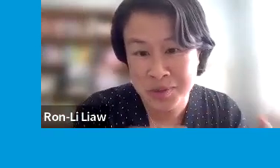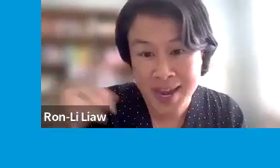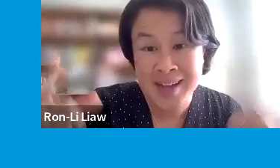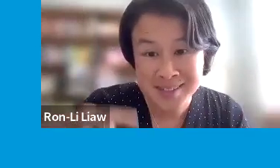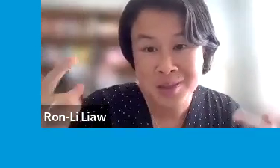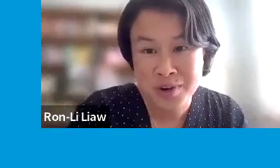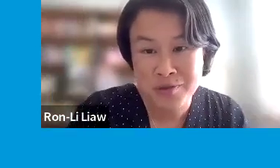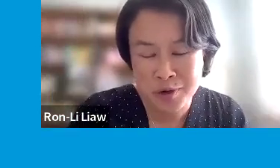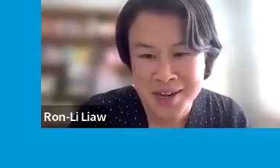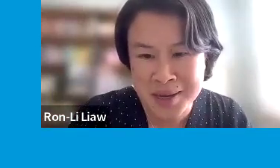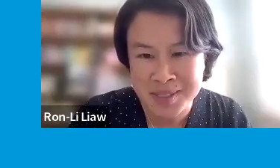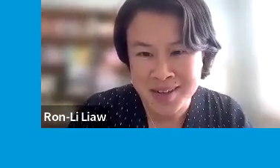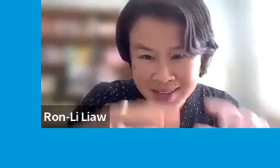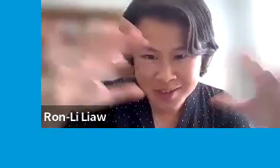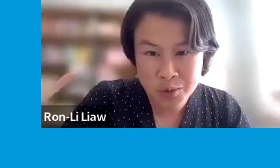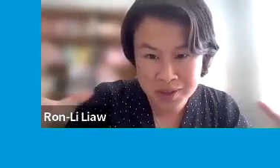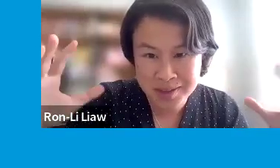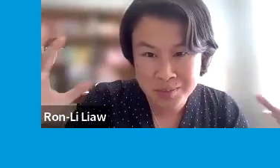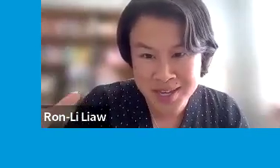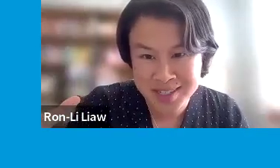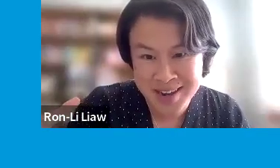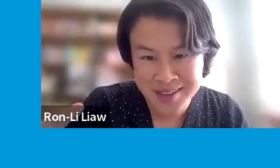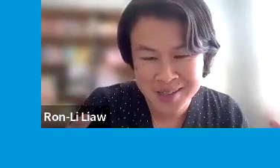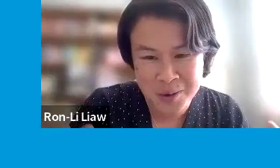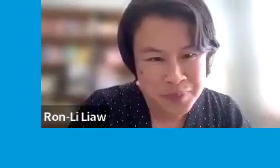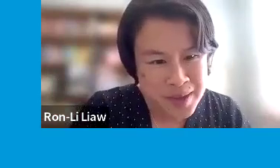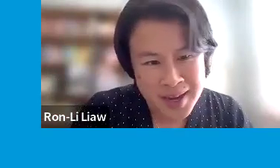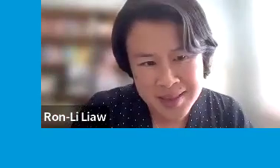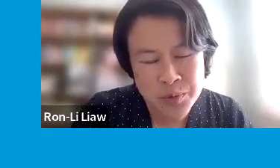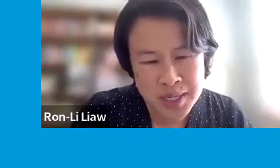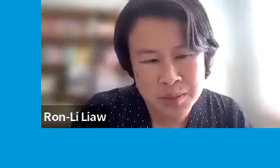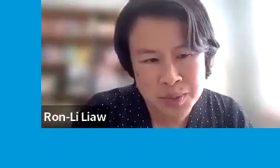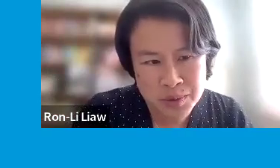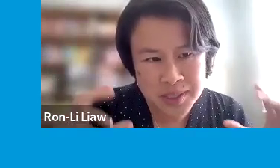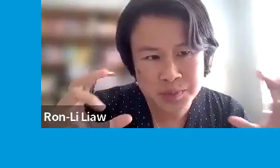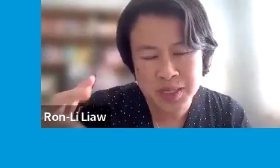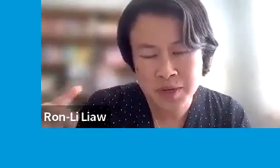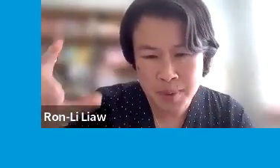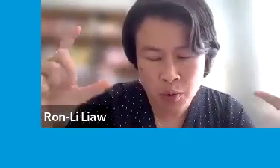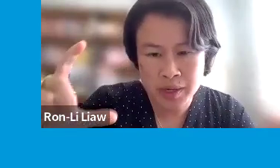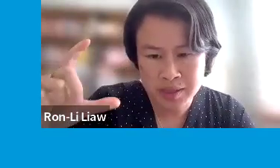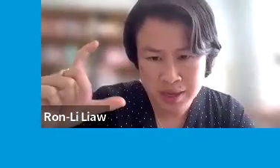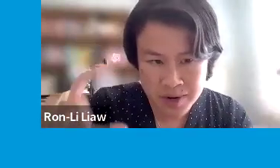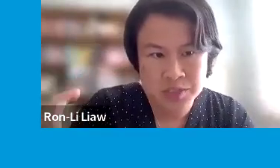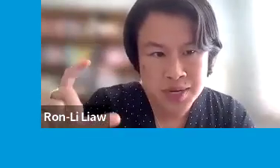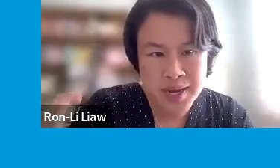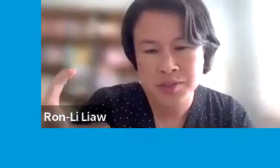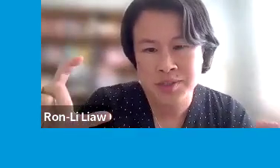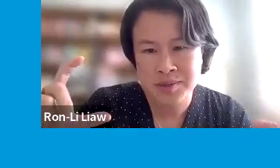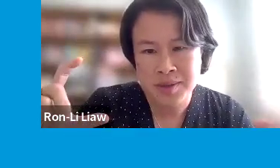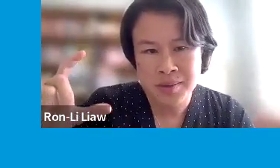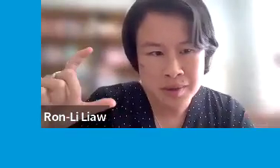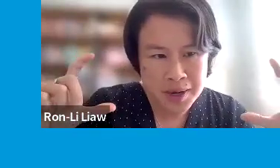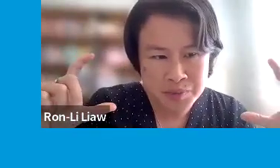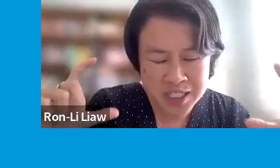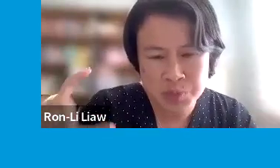was supposed to. And I asked like 3 or 4 times, and that's all within the BHA. So I think we need to be really specific about what the advisory